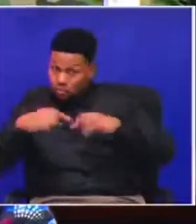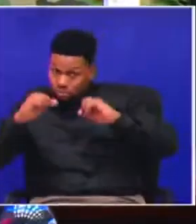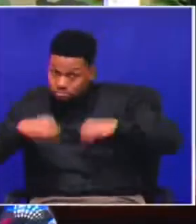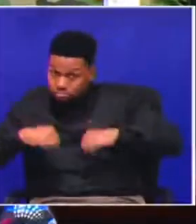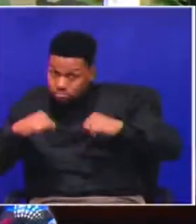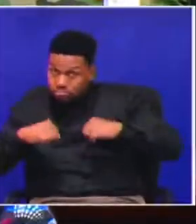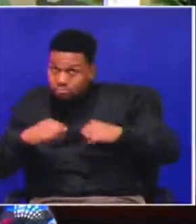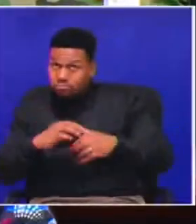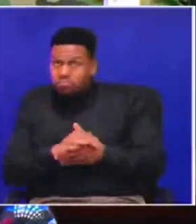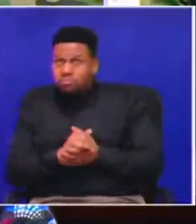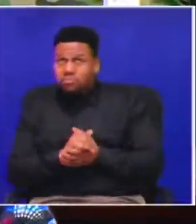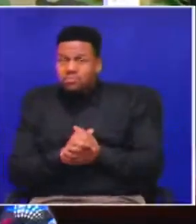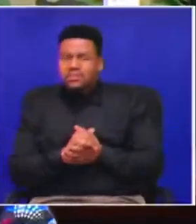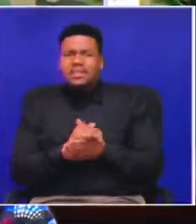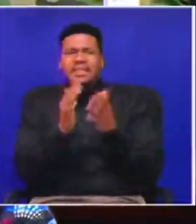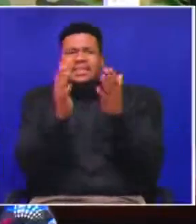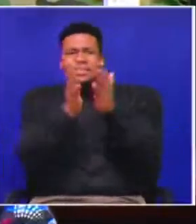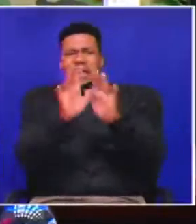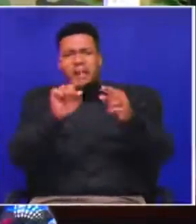meek 10-point plan